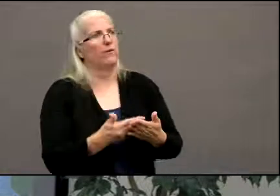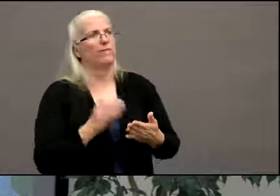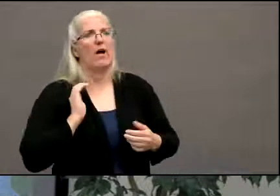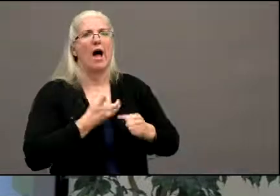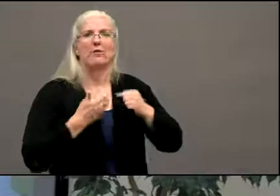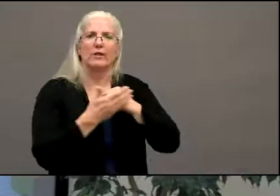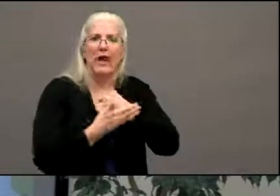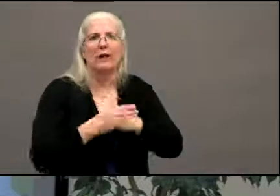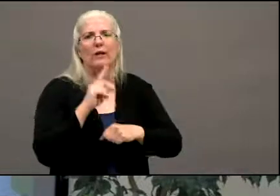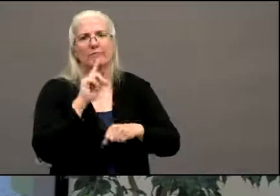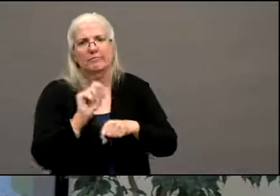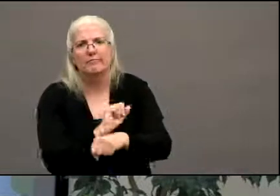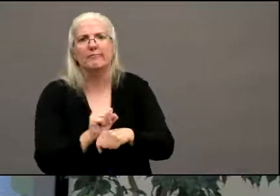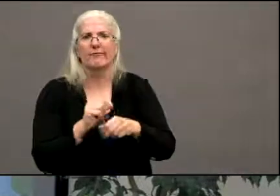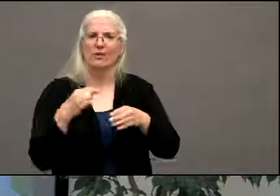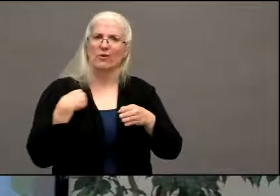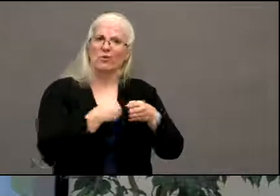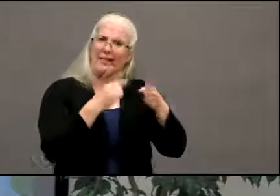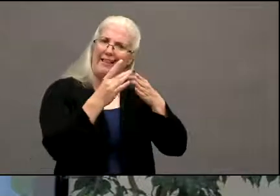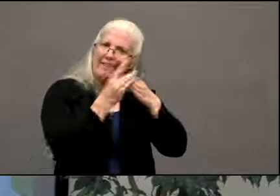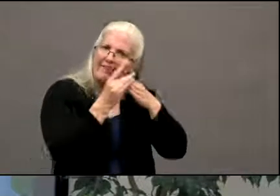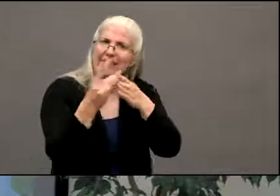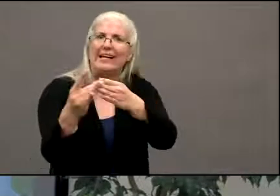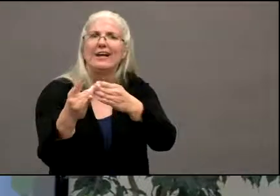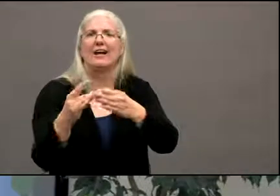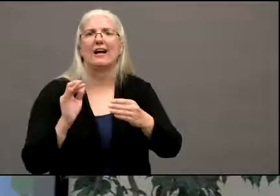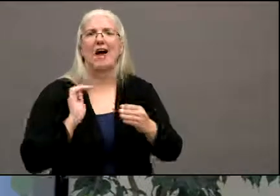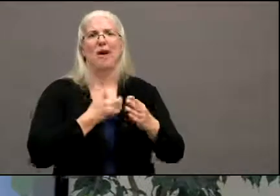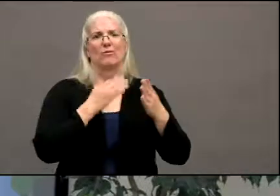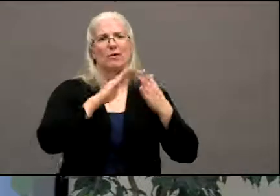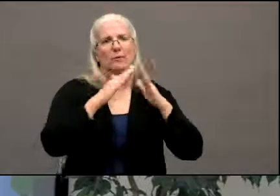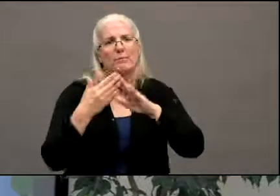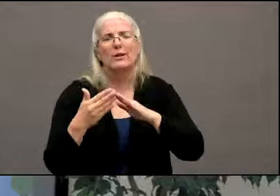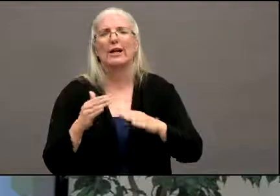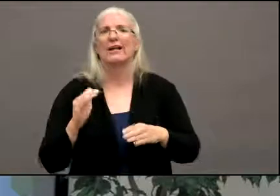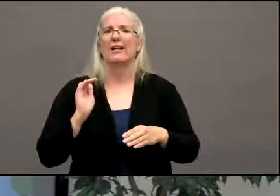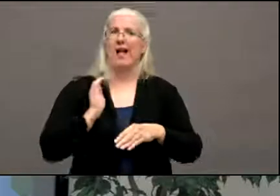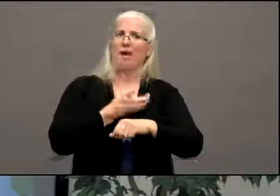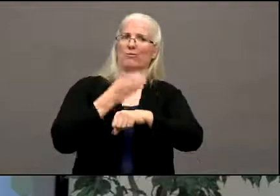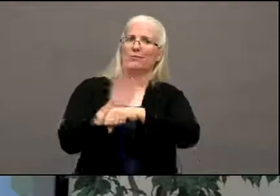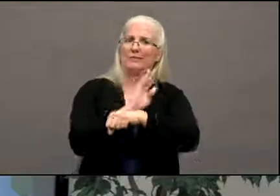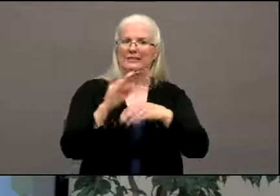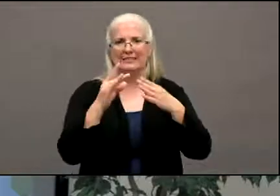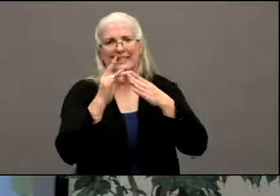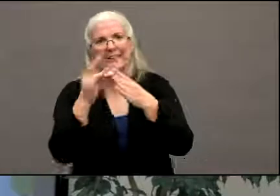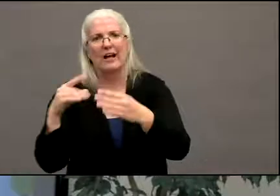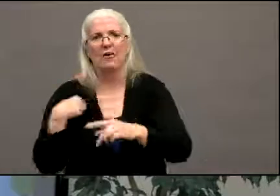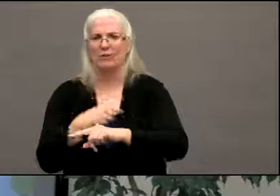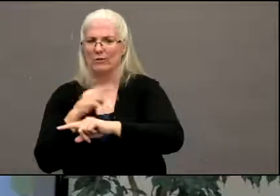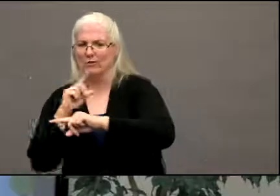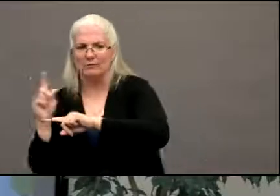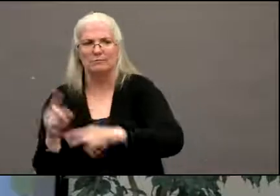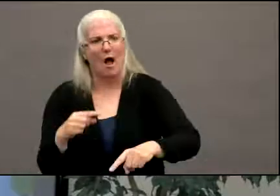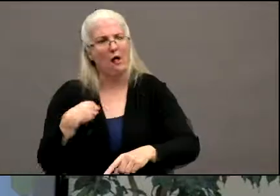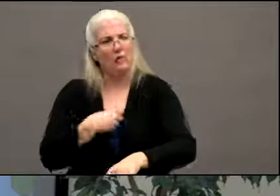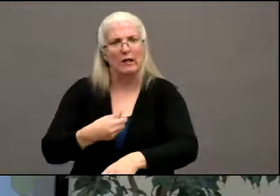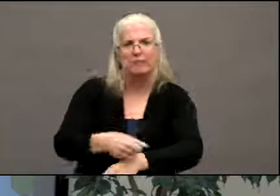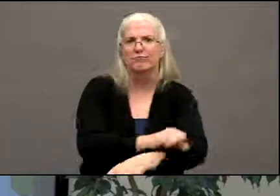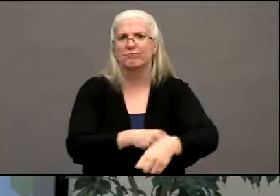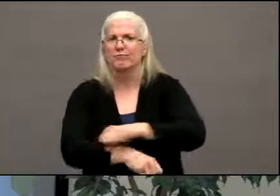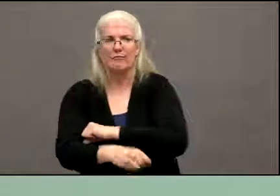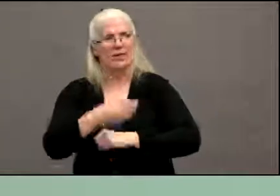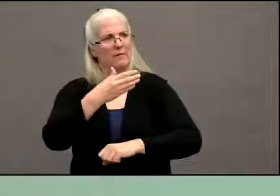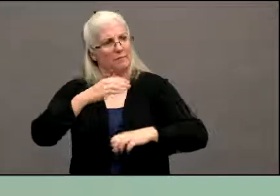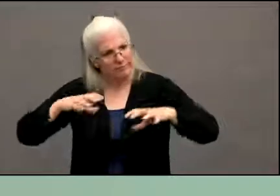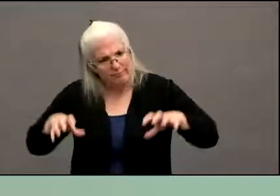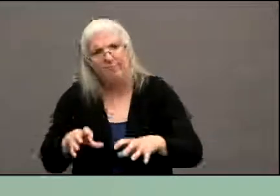our community leaders have really answered the call and really supported one another in adopting best practices, making sure that